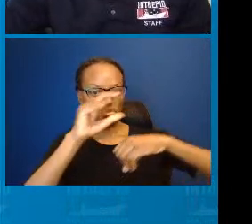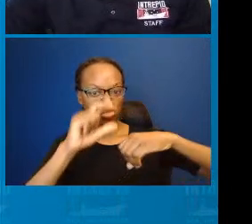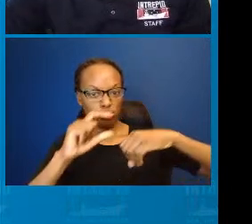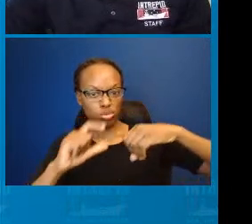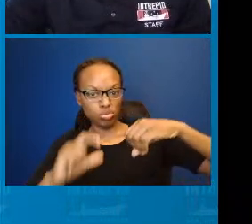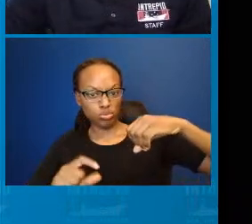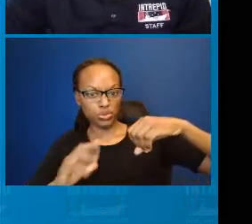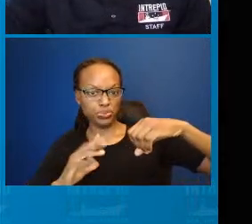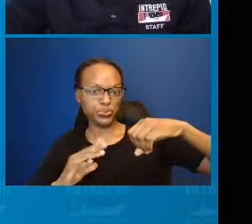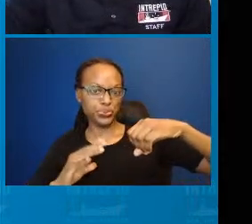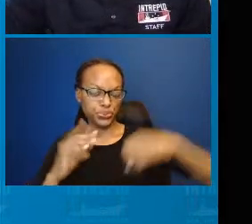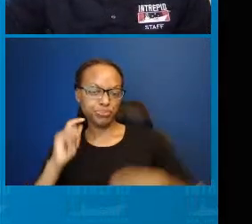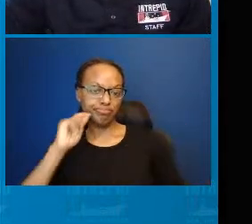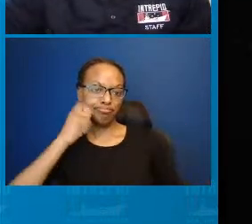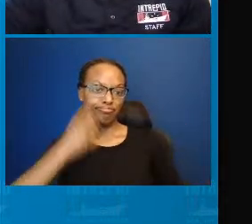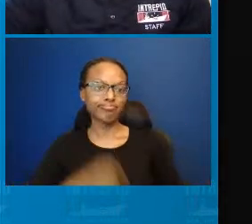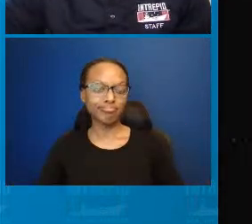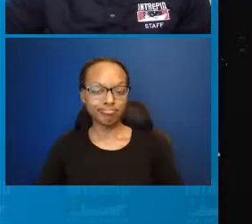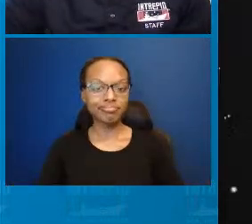stuff.